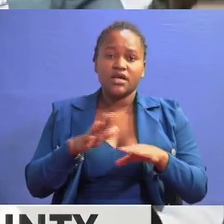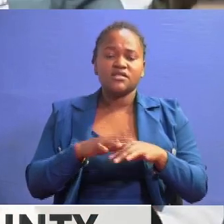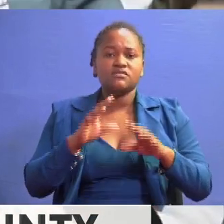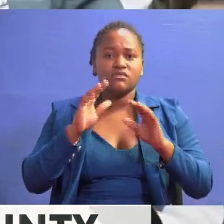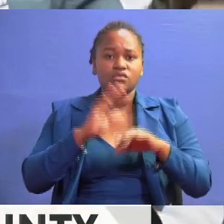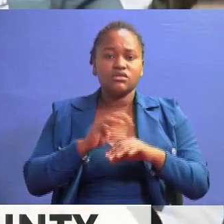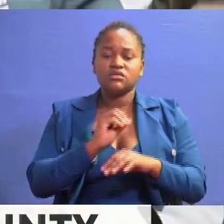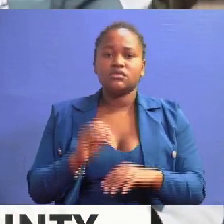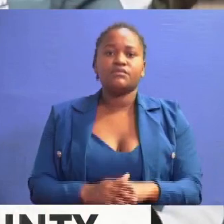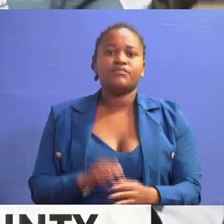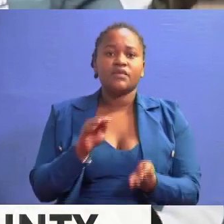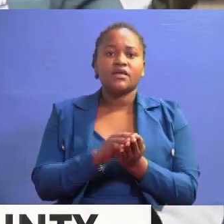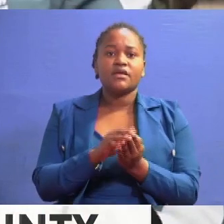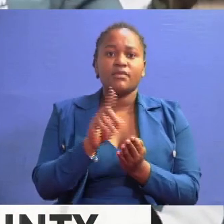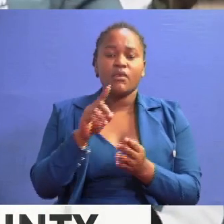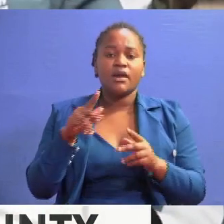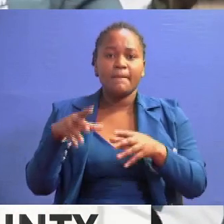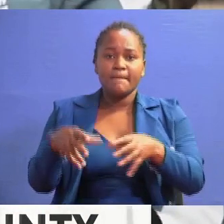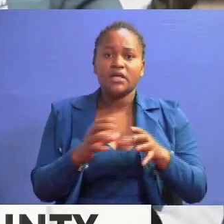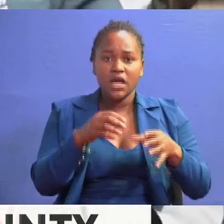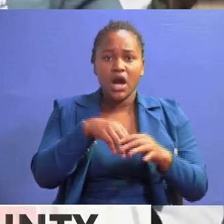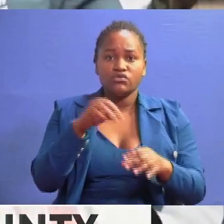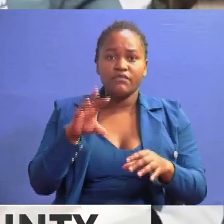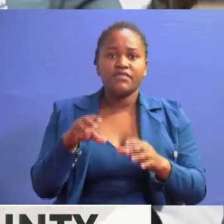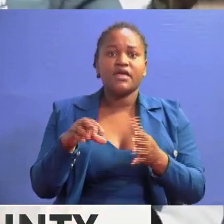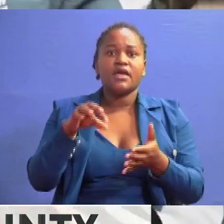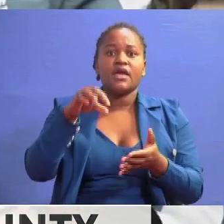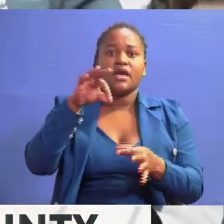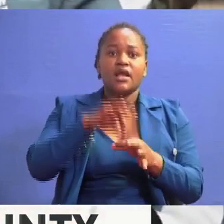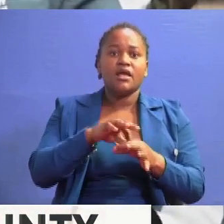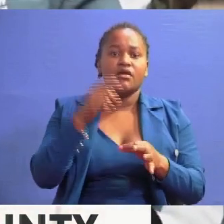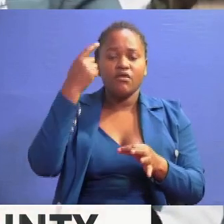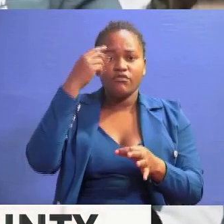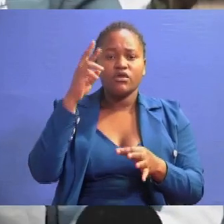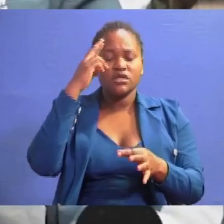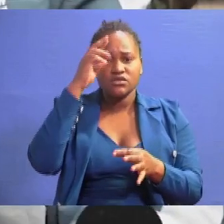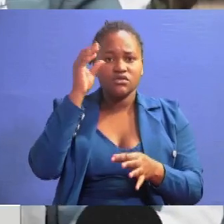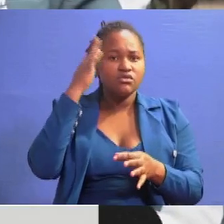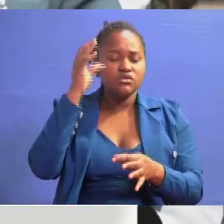unfair. Keeping one political party out of the election context